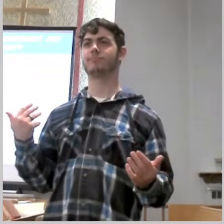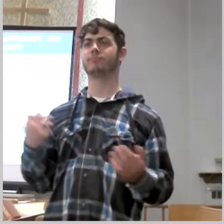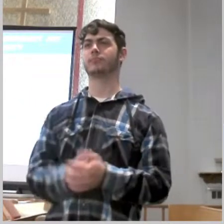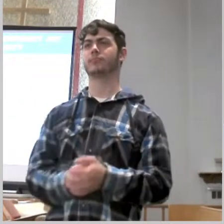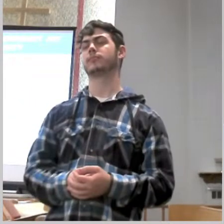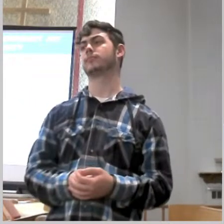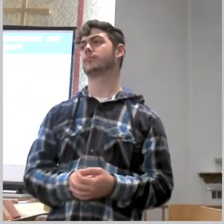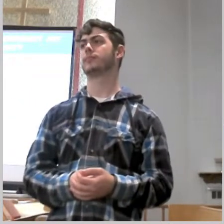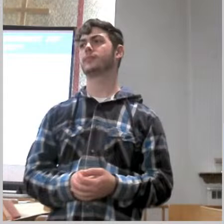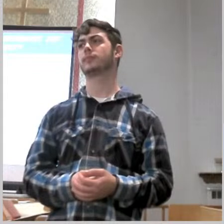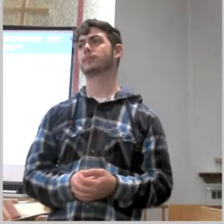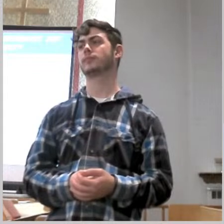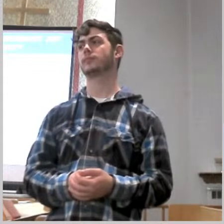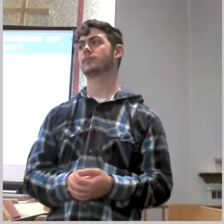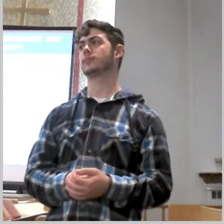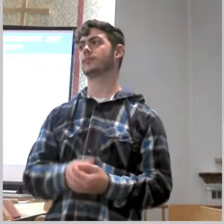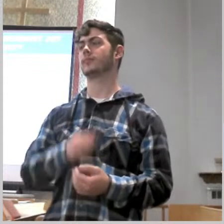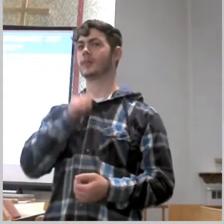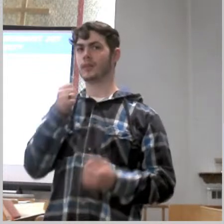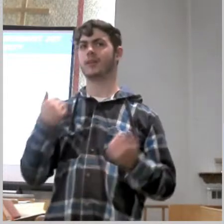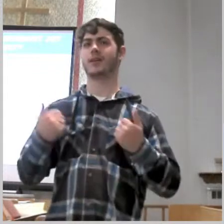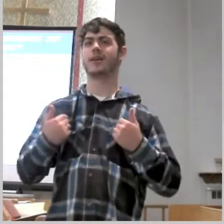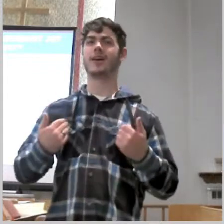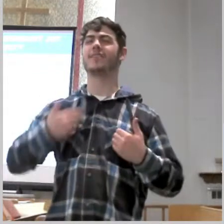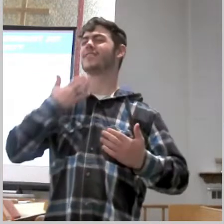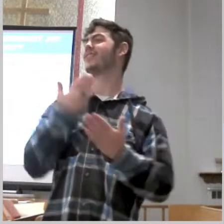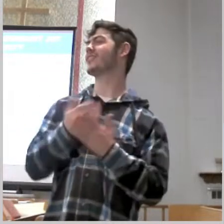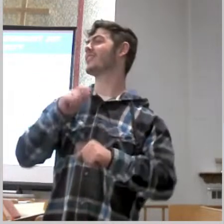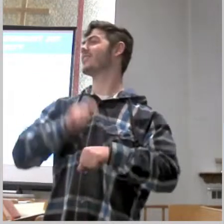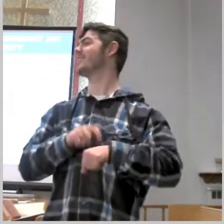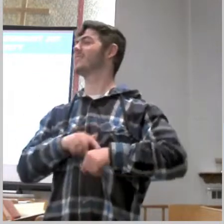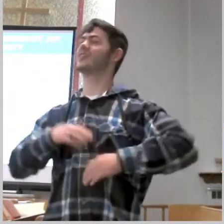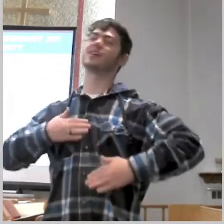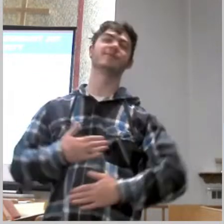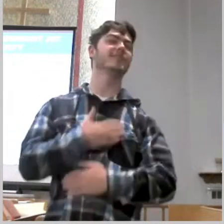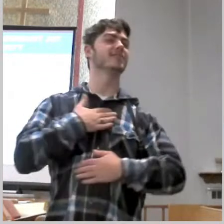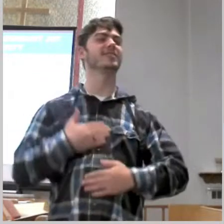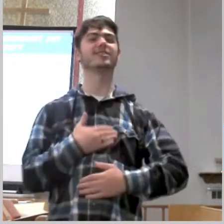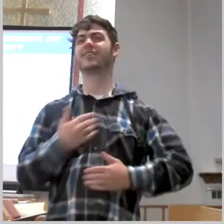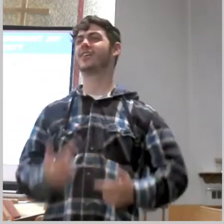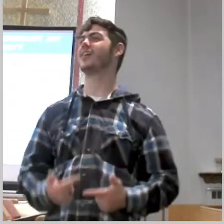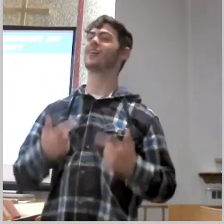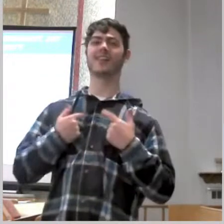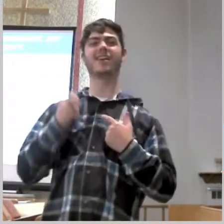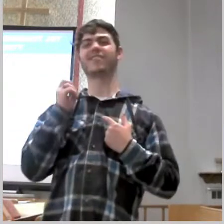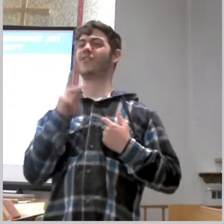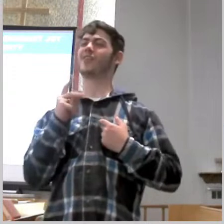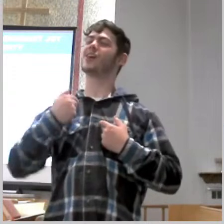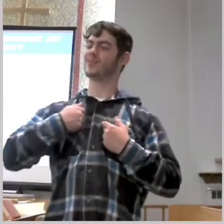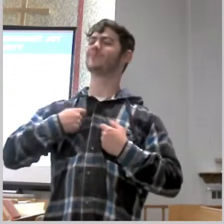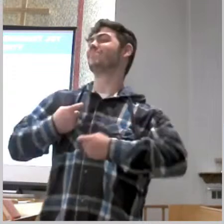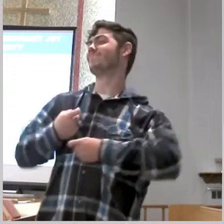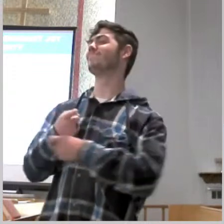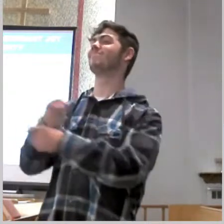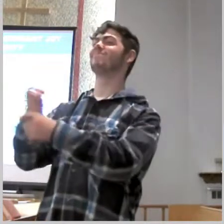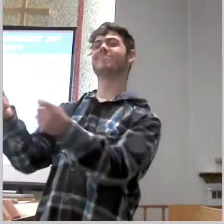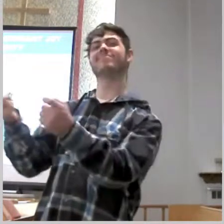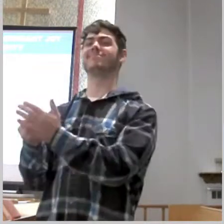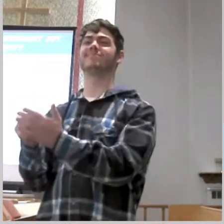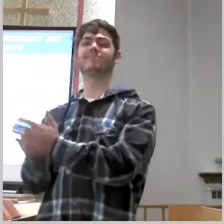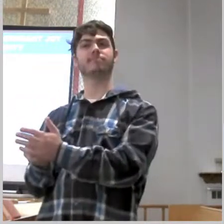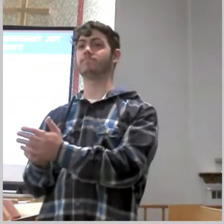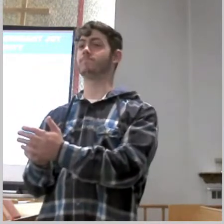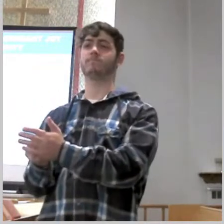on the fact that they were having a good time and enjoying their lives. And it certainly